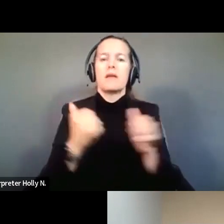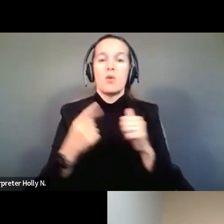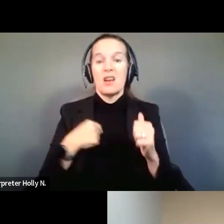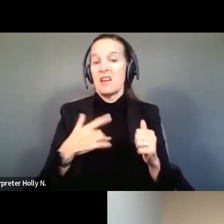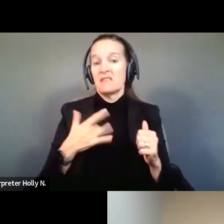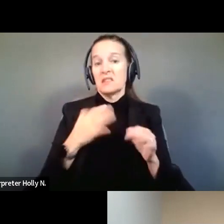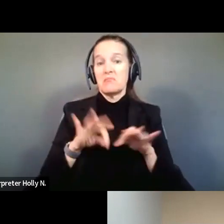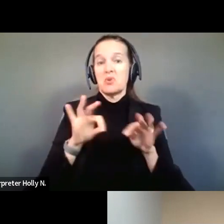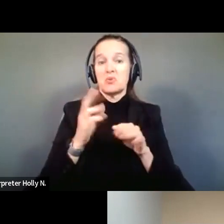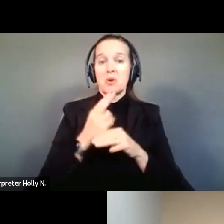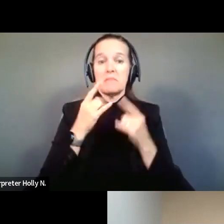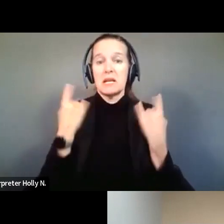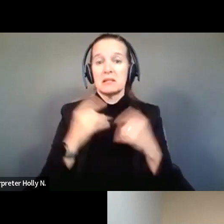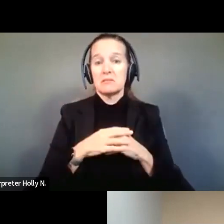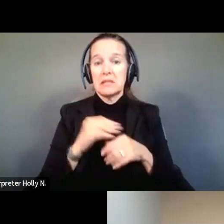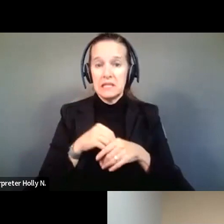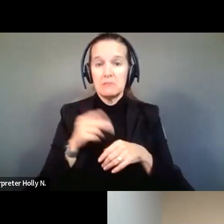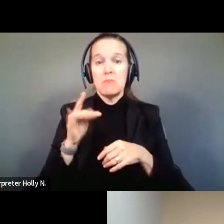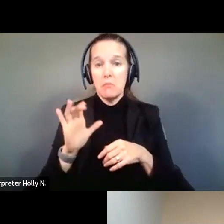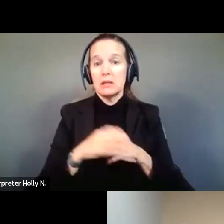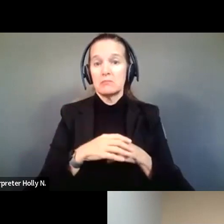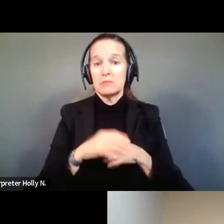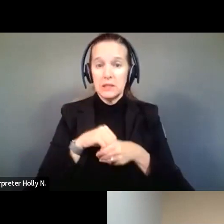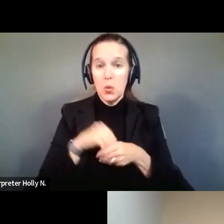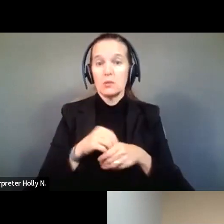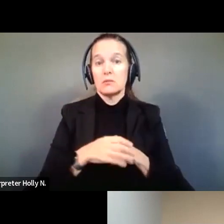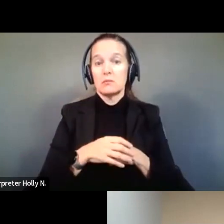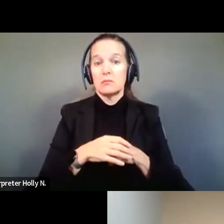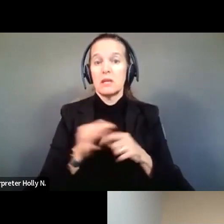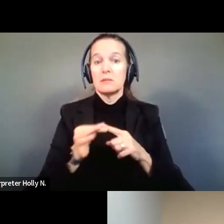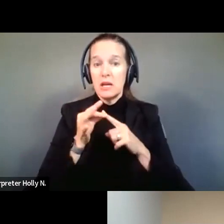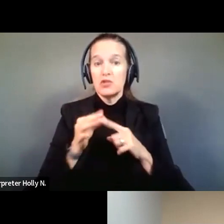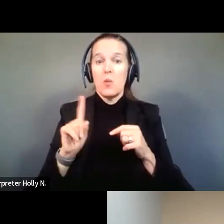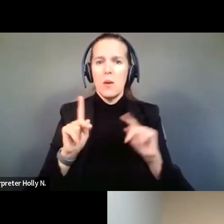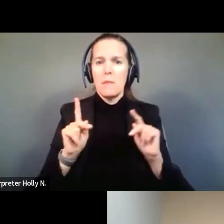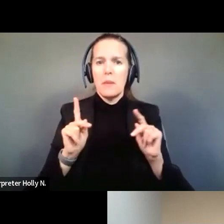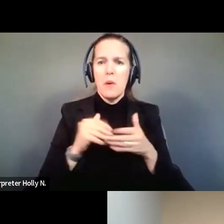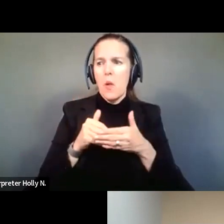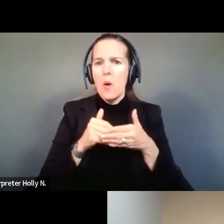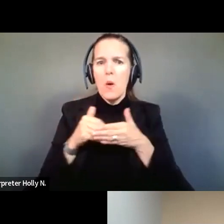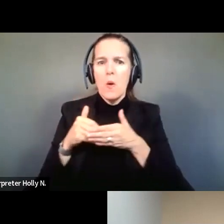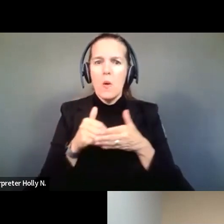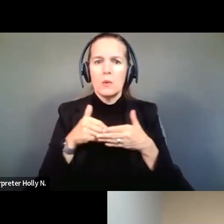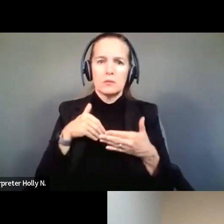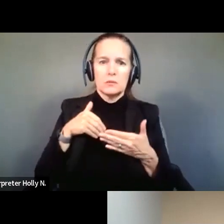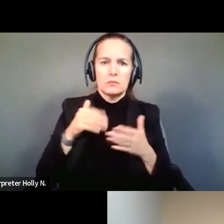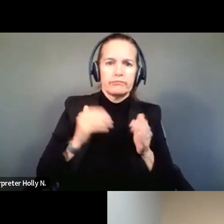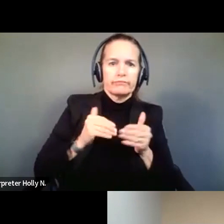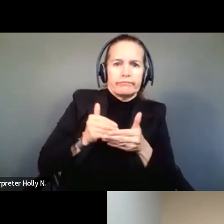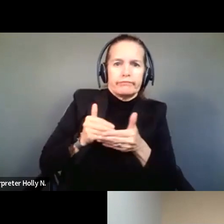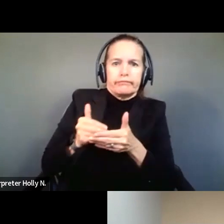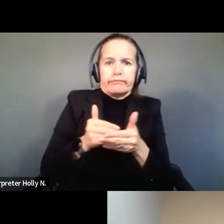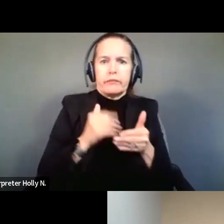to wear a mask in public indoor settings, especially congregate settings where people are close together for long periods of time.